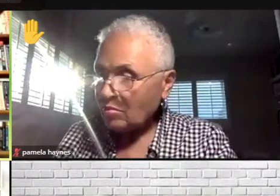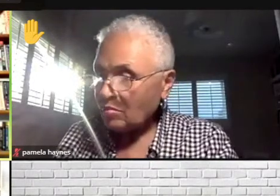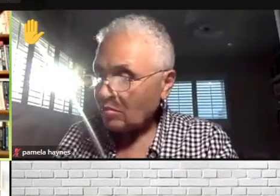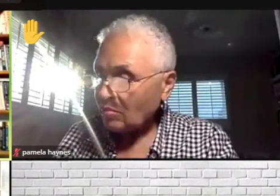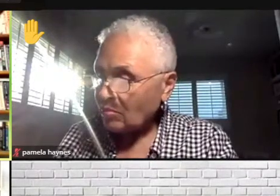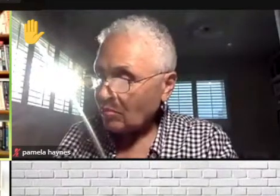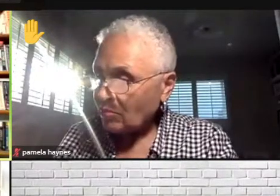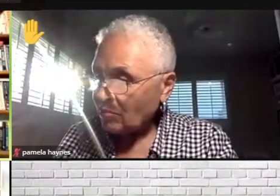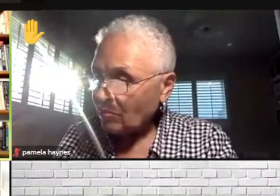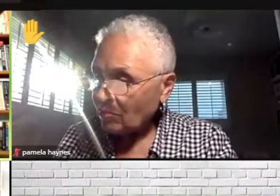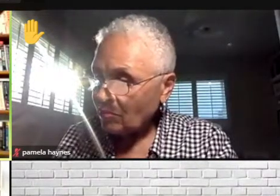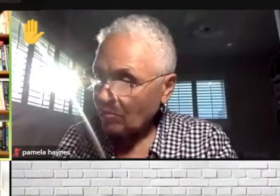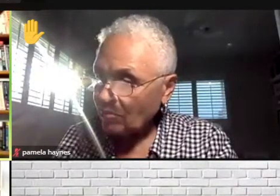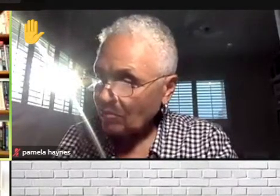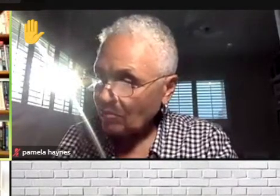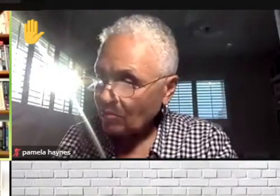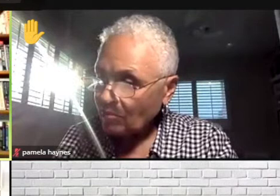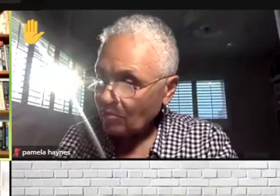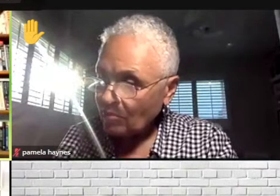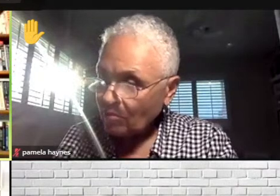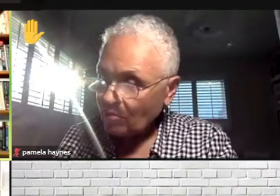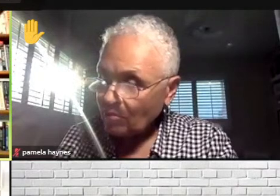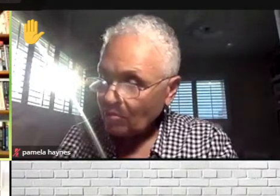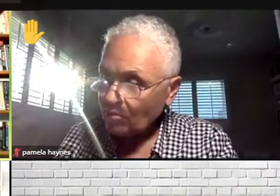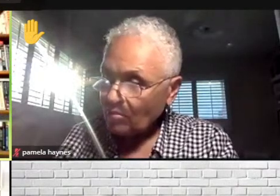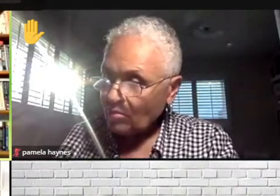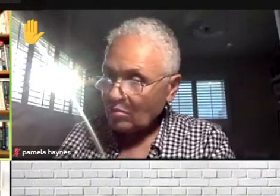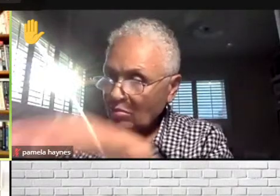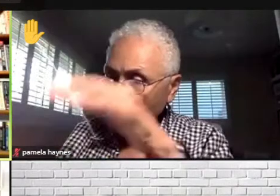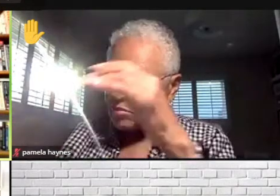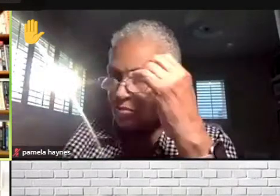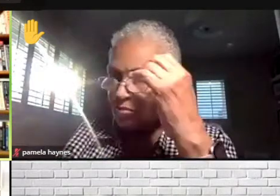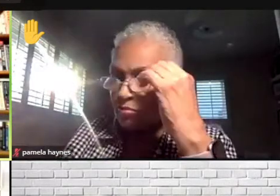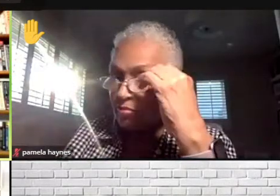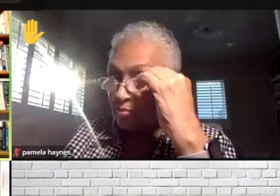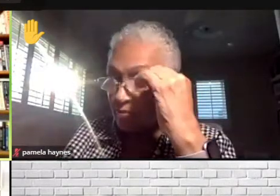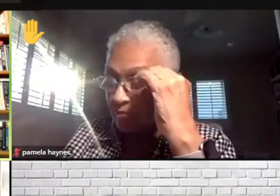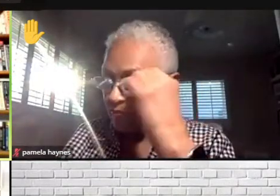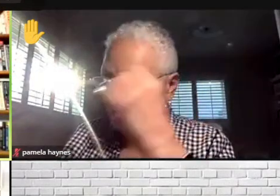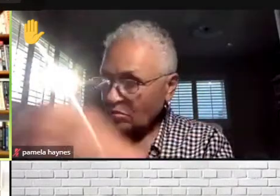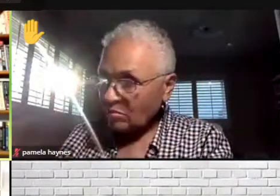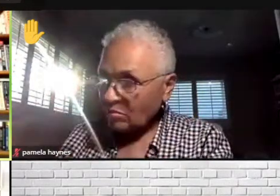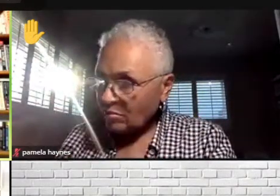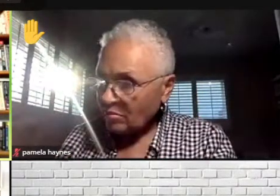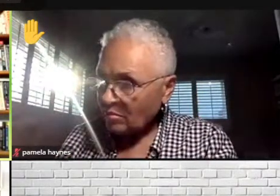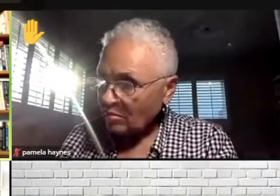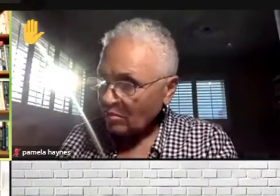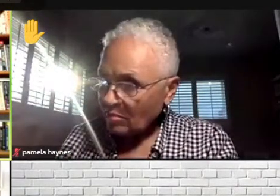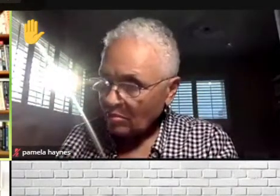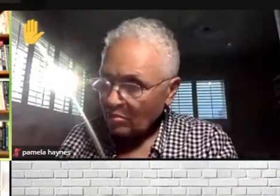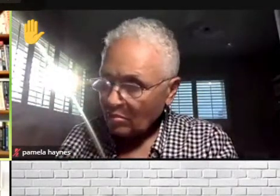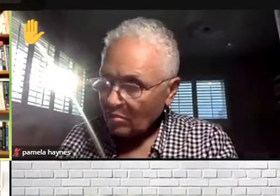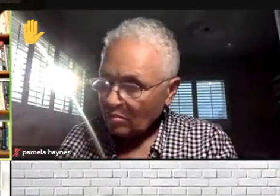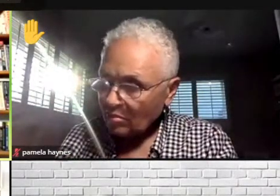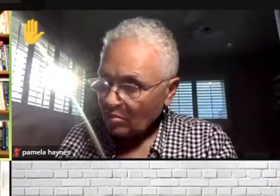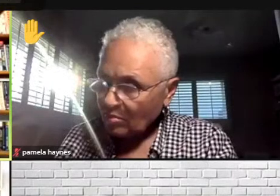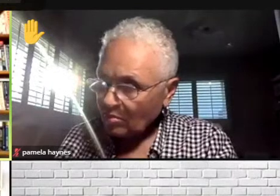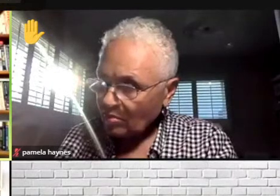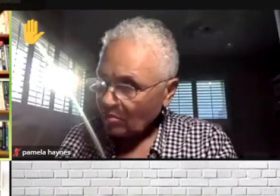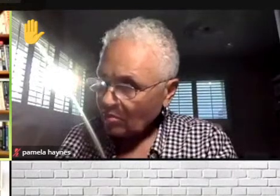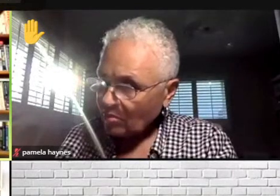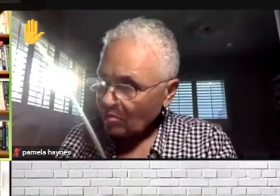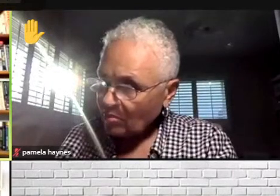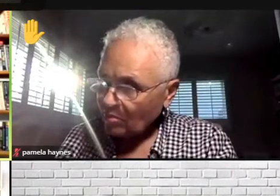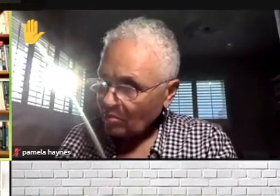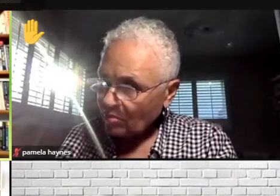I have my doubts about the efficacy of a vaccination requirement, and I want to make sure that if we are going that